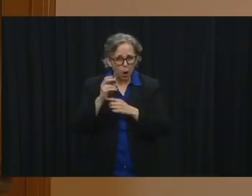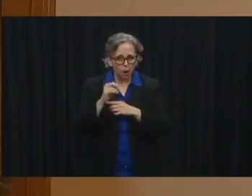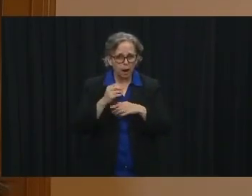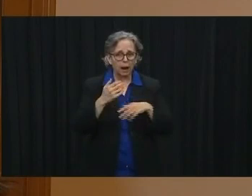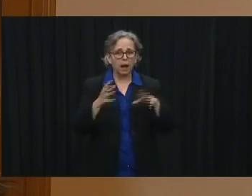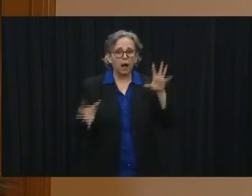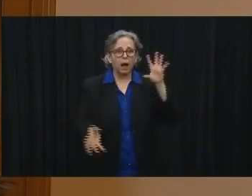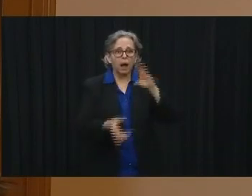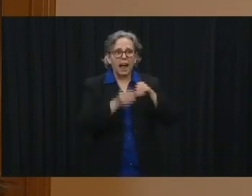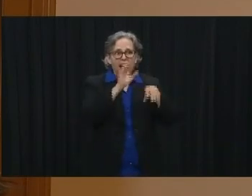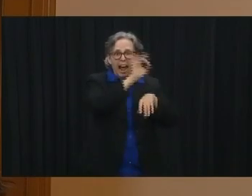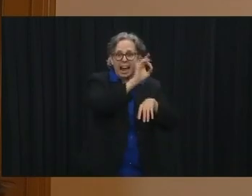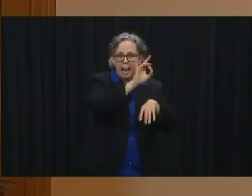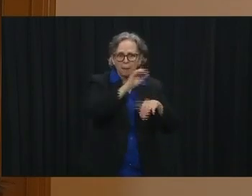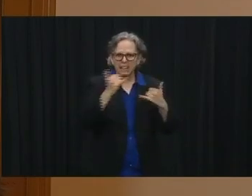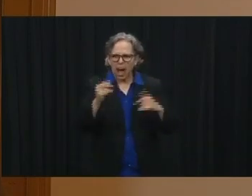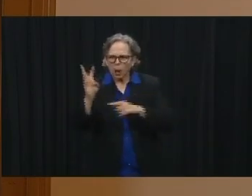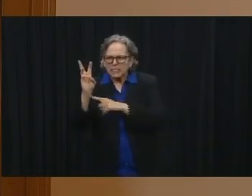counties.